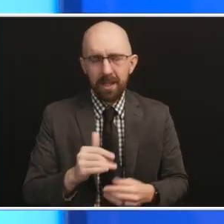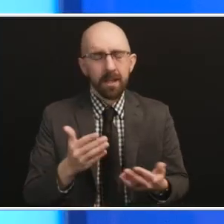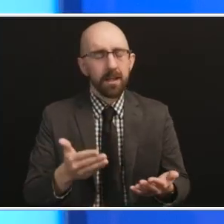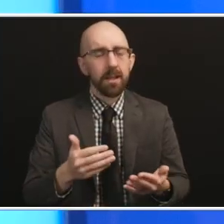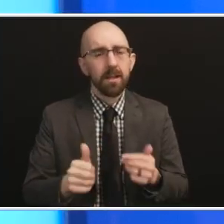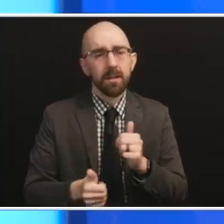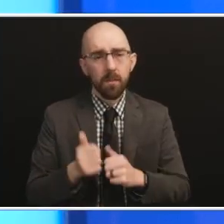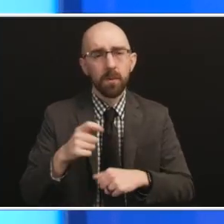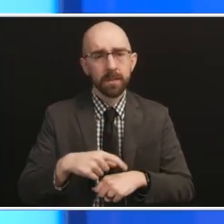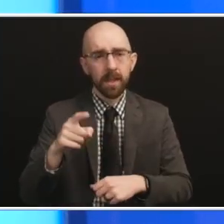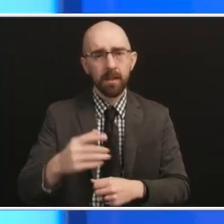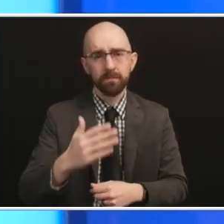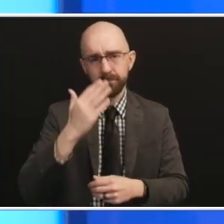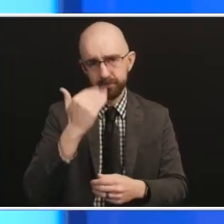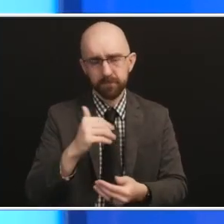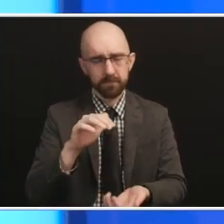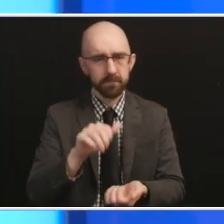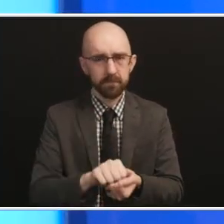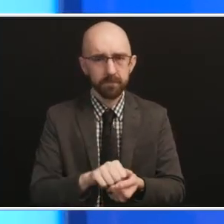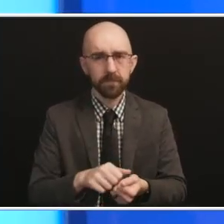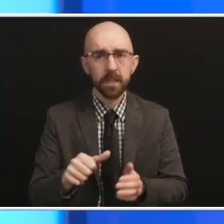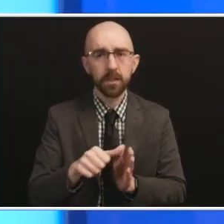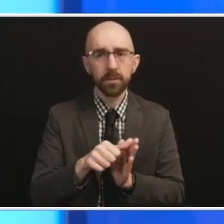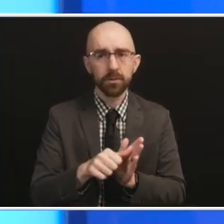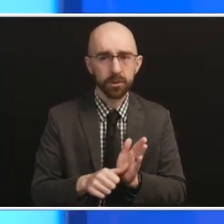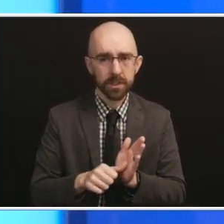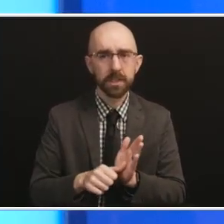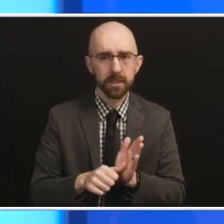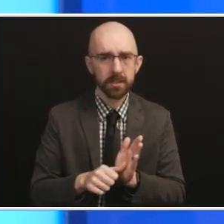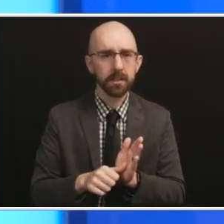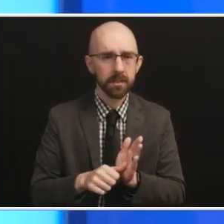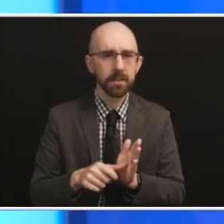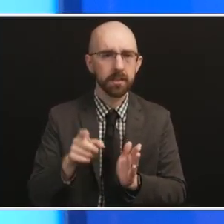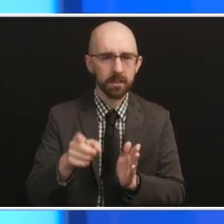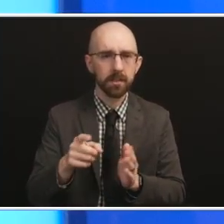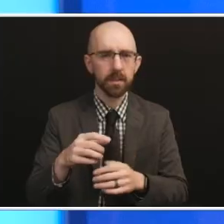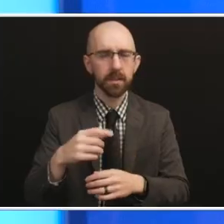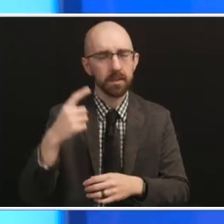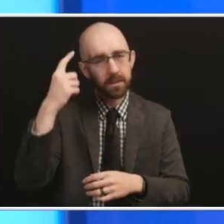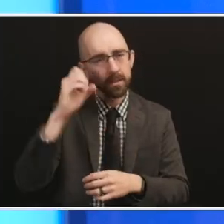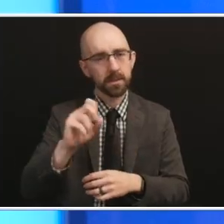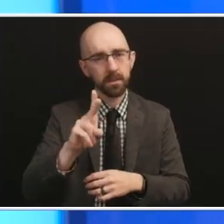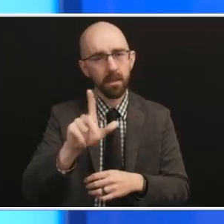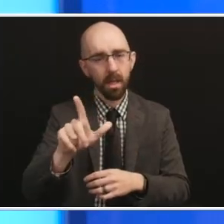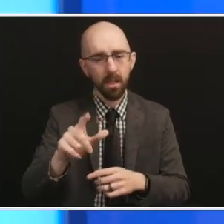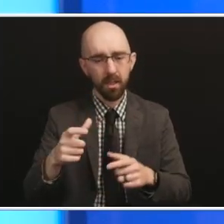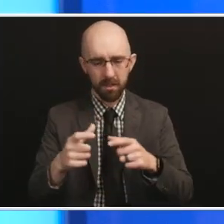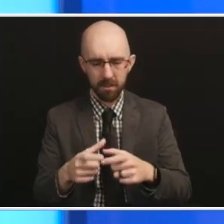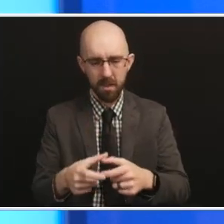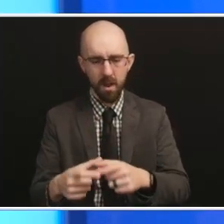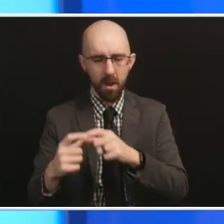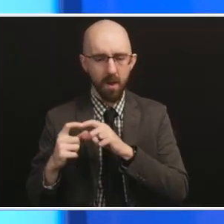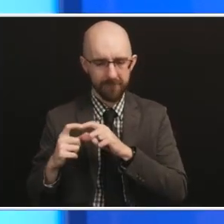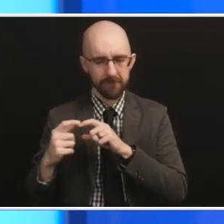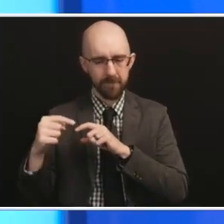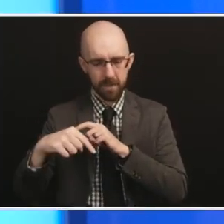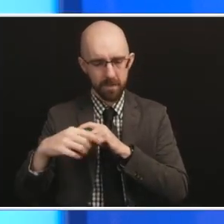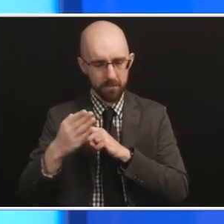asleep and the surgeon makes an incision, removes the skull, and then takes out the part of the brain that's causing the